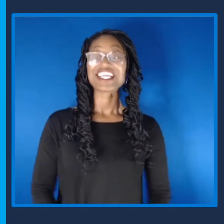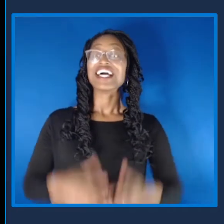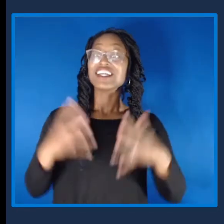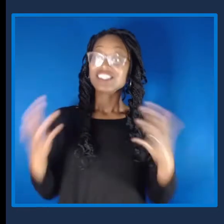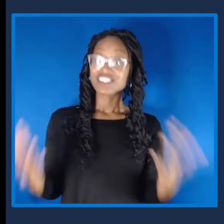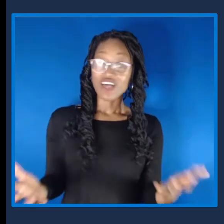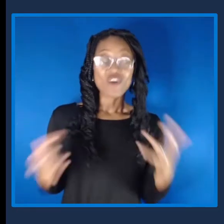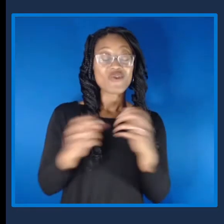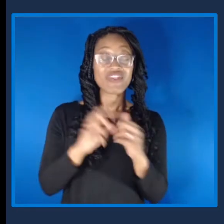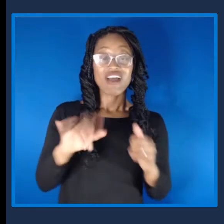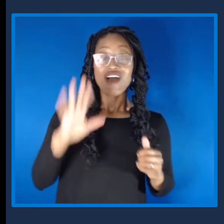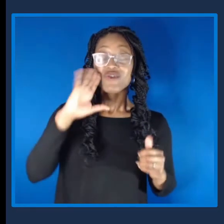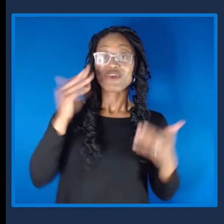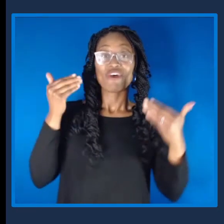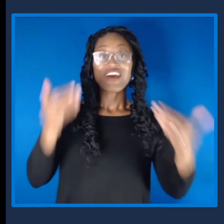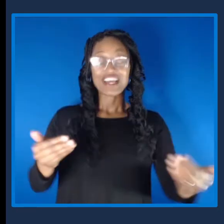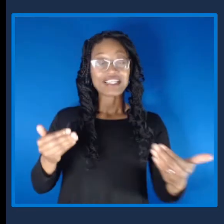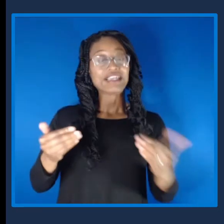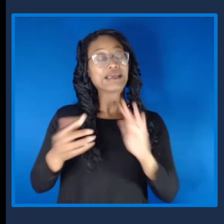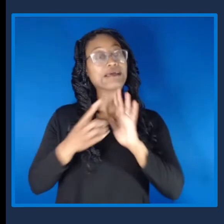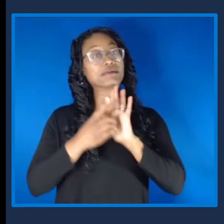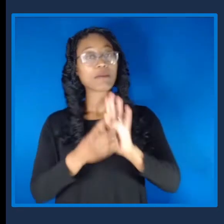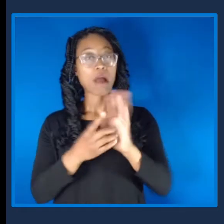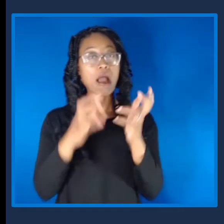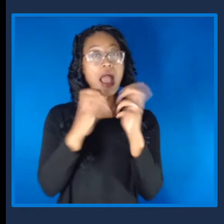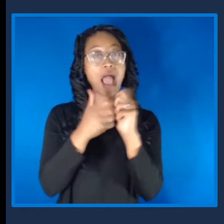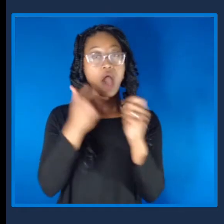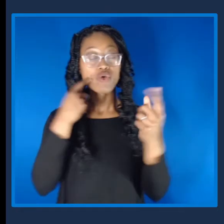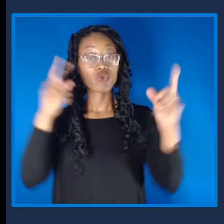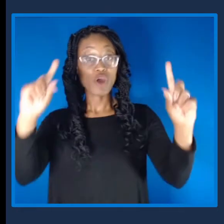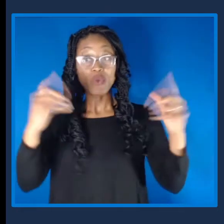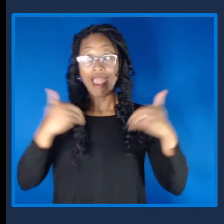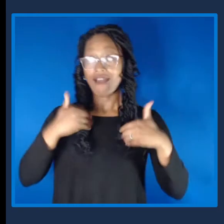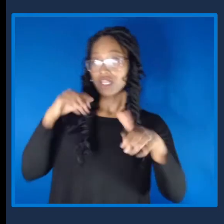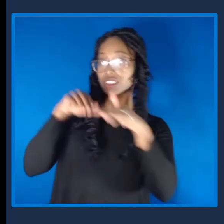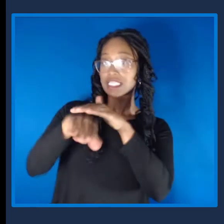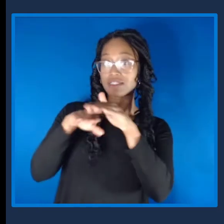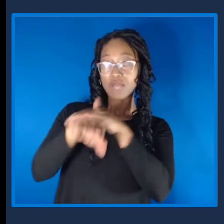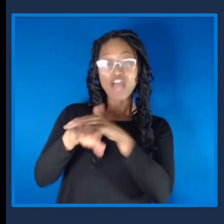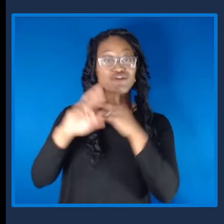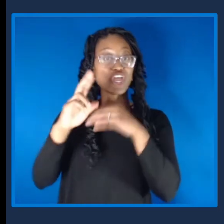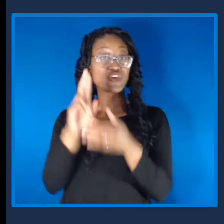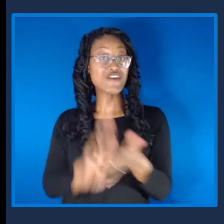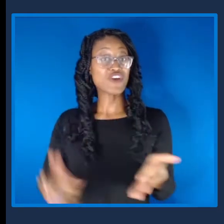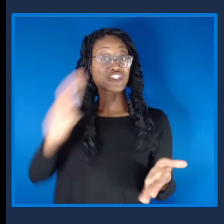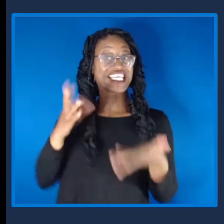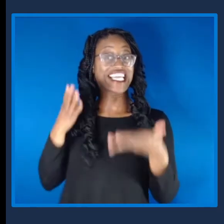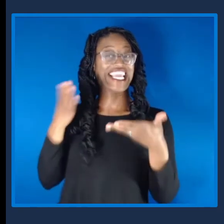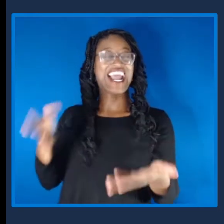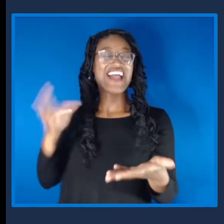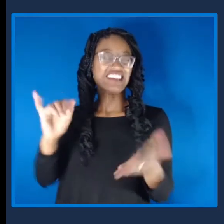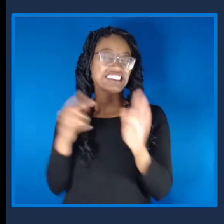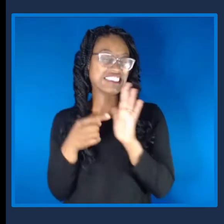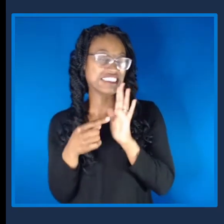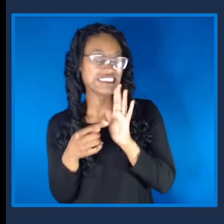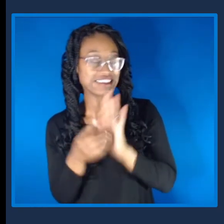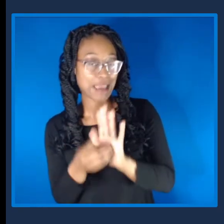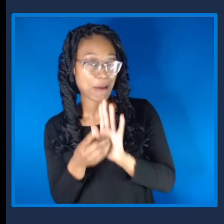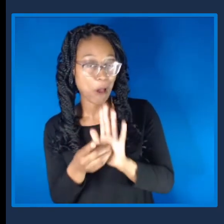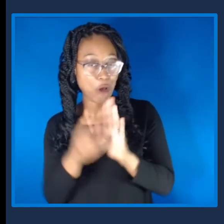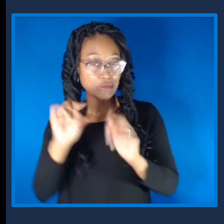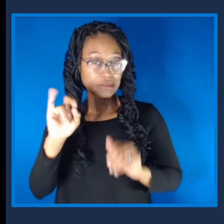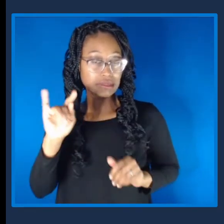I'm going to demo a site to show you how it works. We've got Accessibility University here. It's a demo site. It was built to